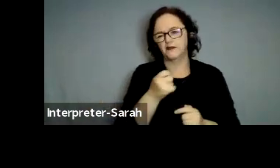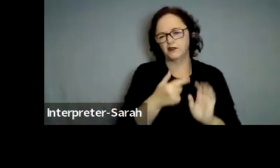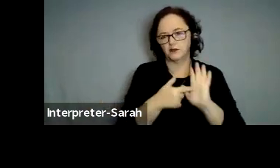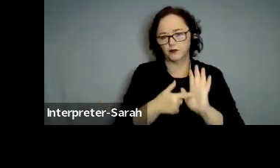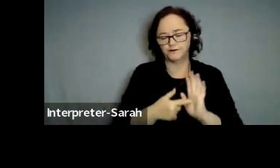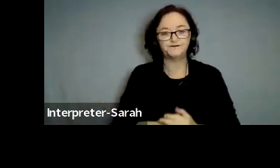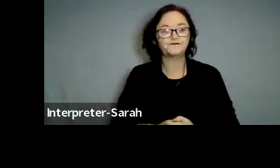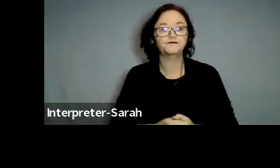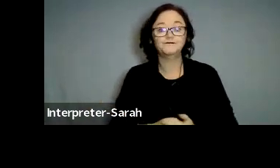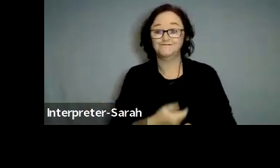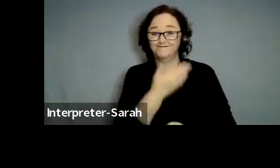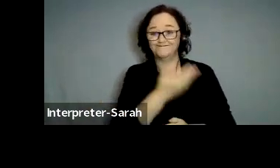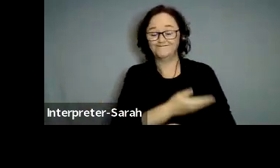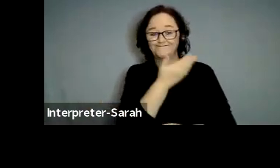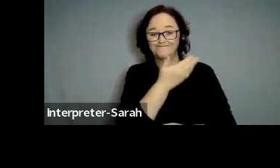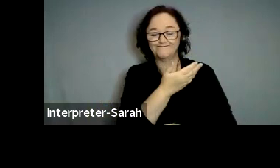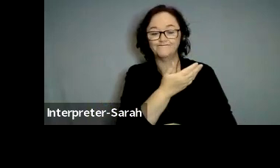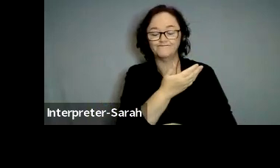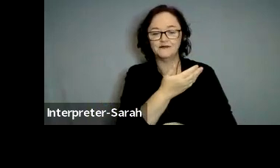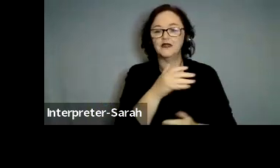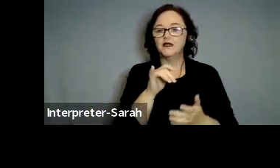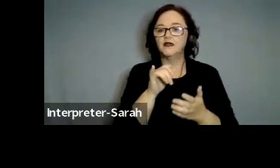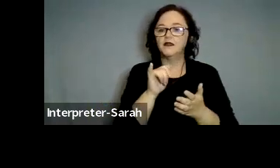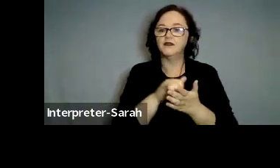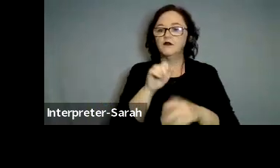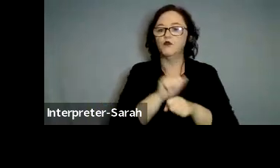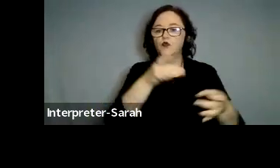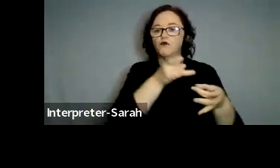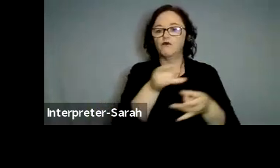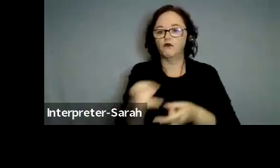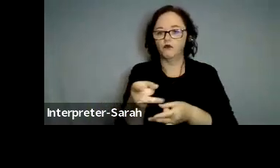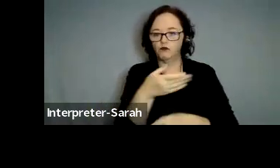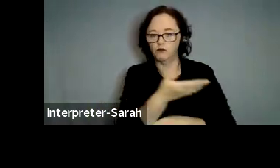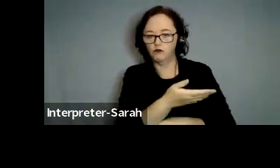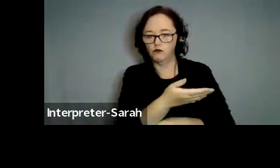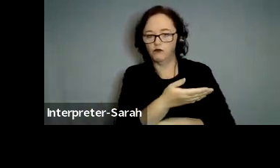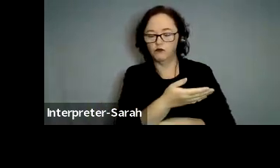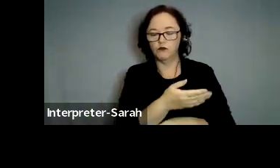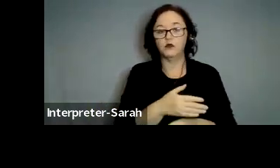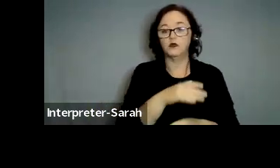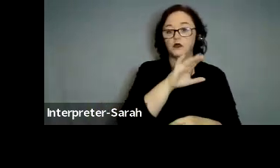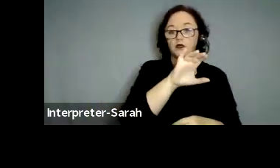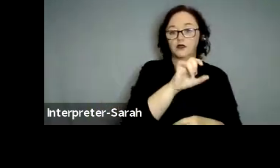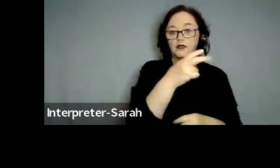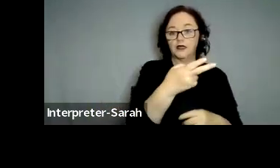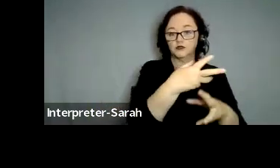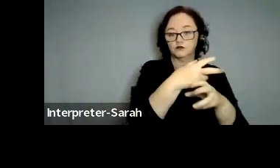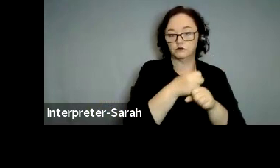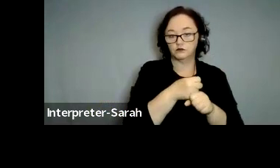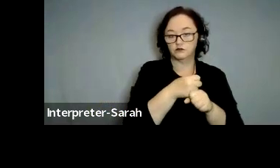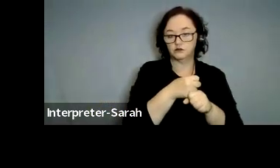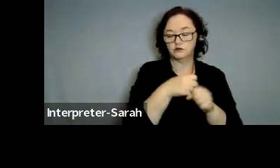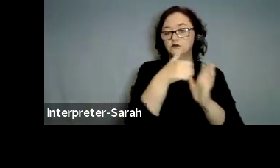a depiction, kind of a workflow. So this is actually a cash receipts accounting cycle